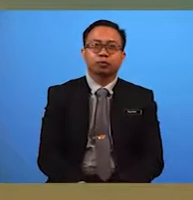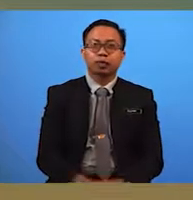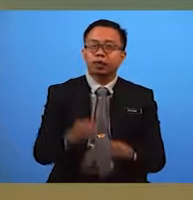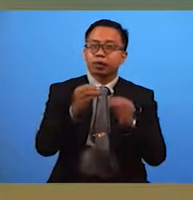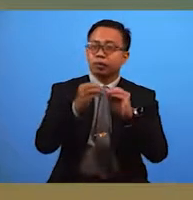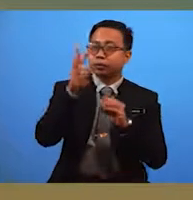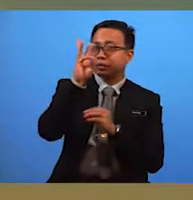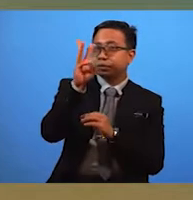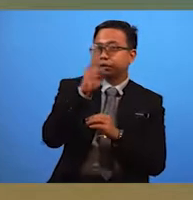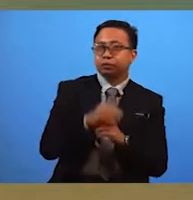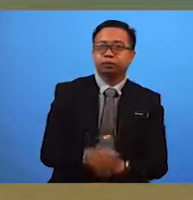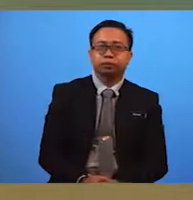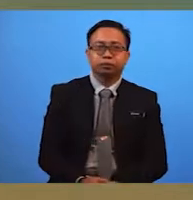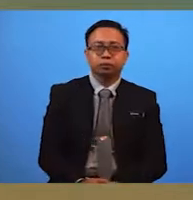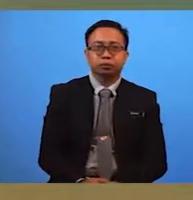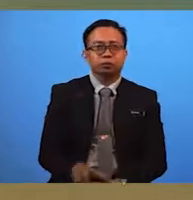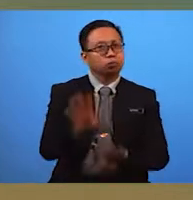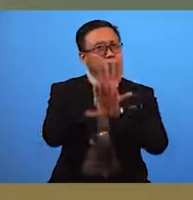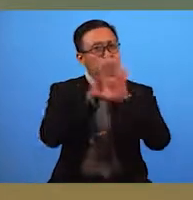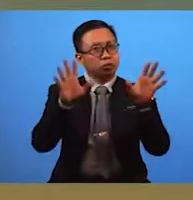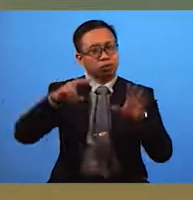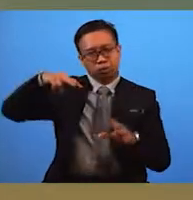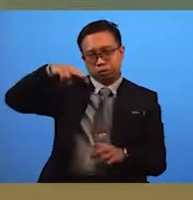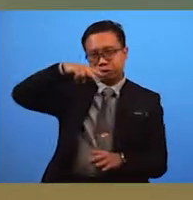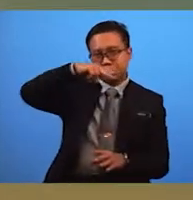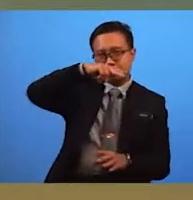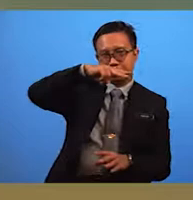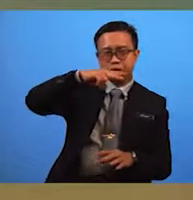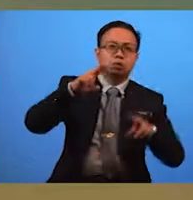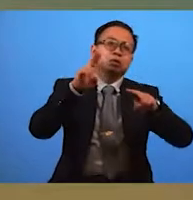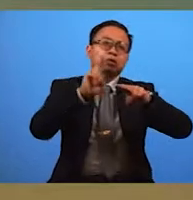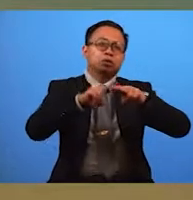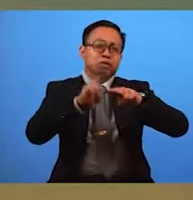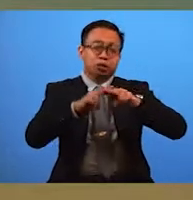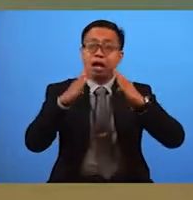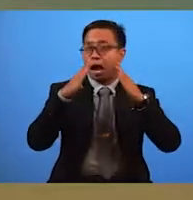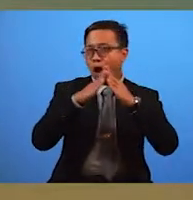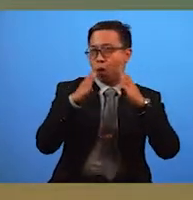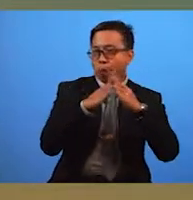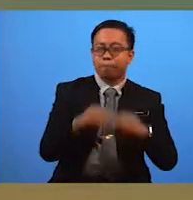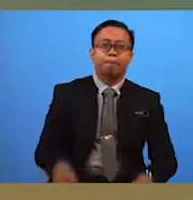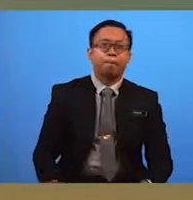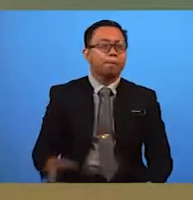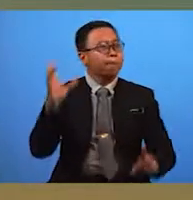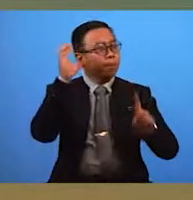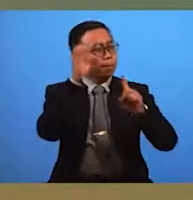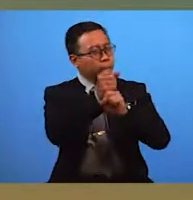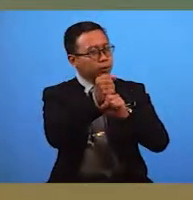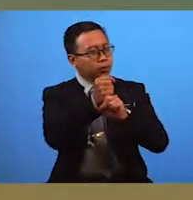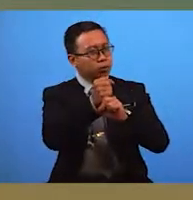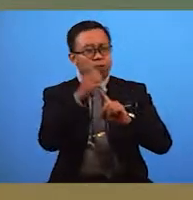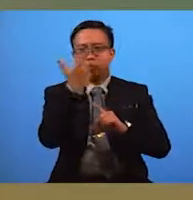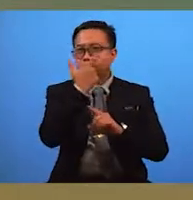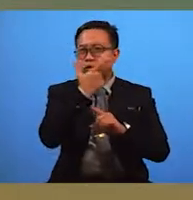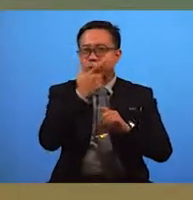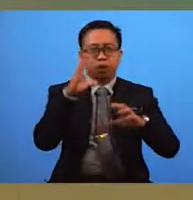6. Do not travel. Stay at home. Purpose? To prevent getting